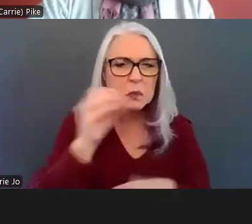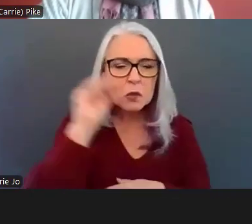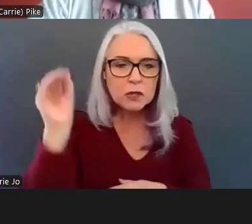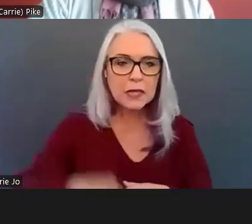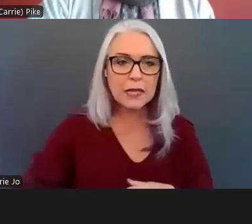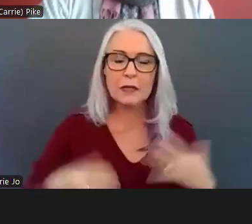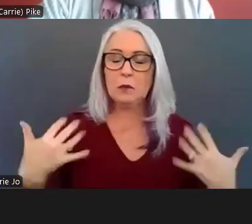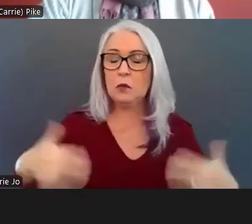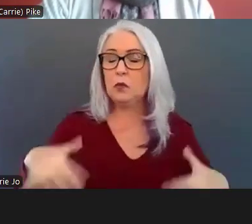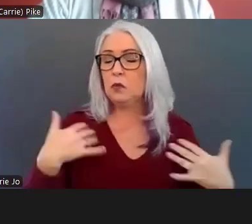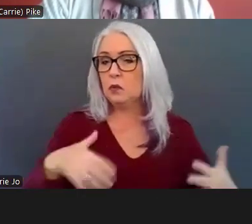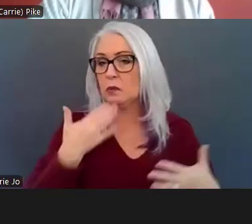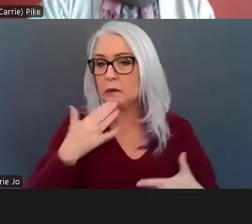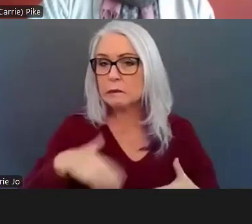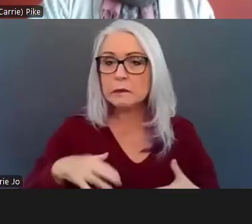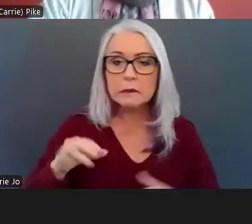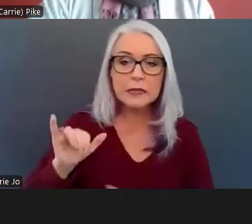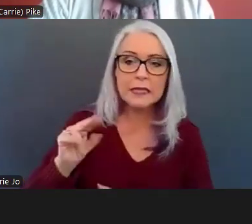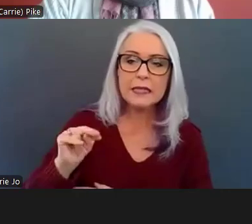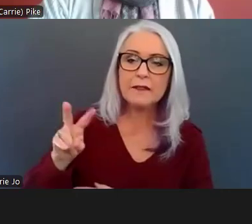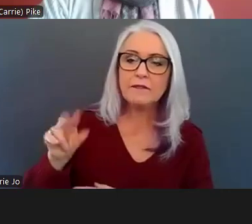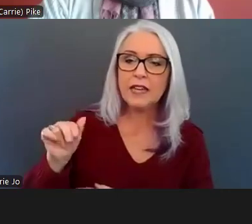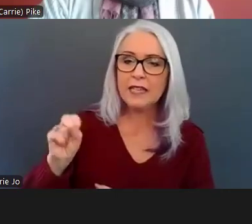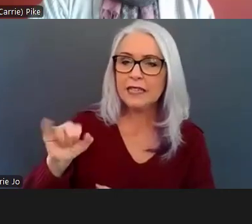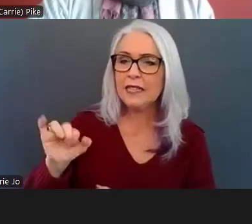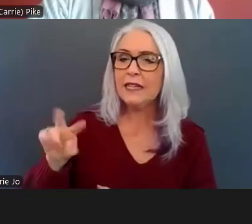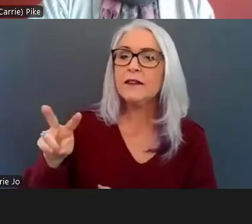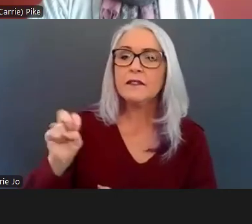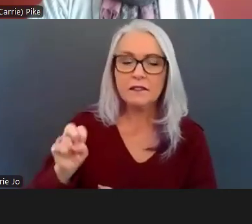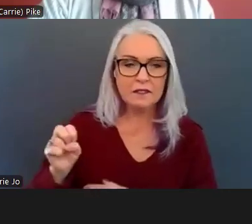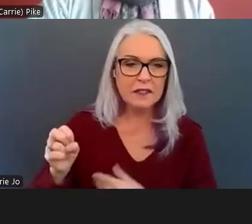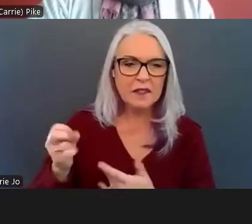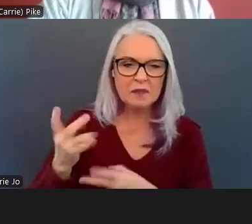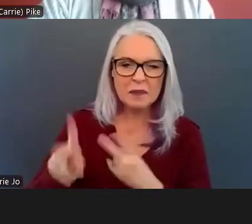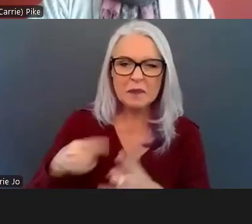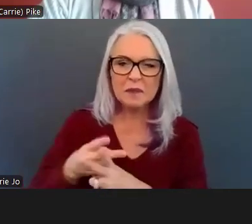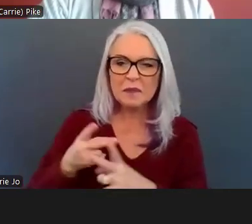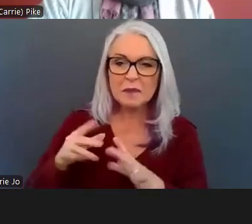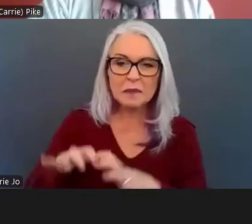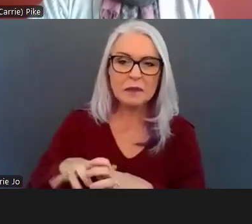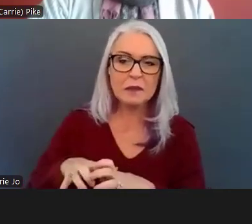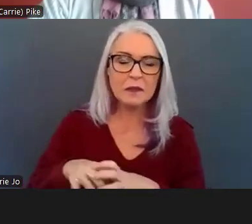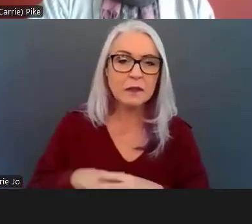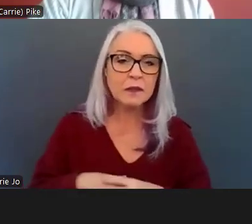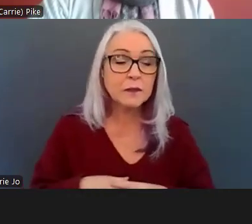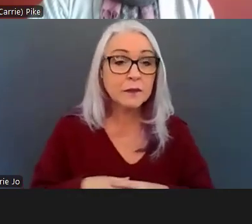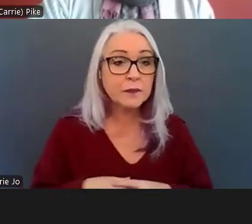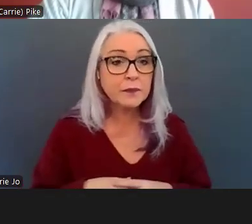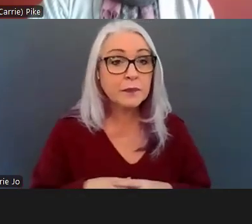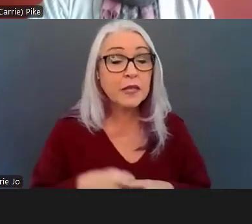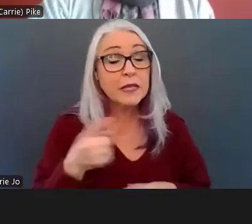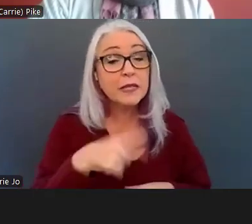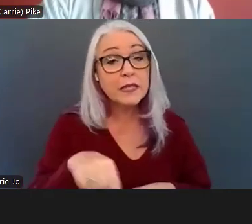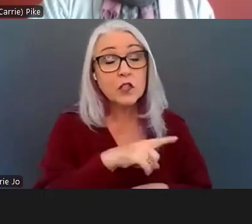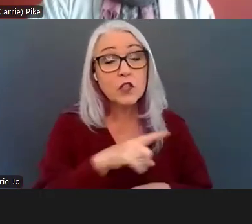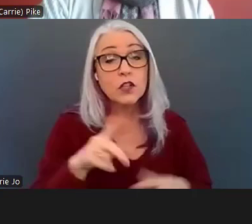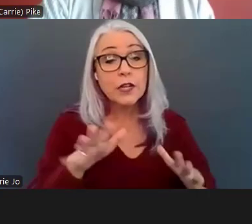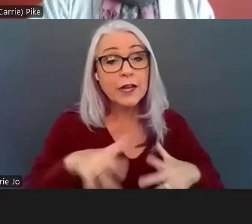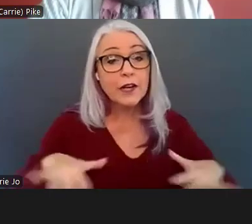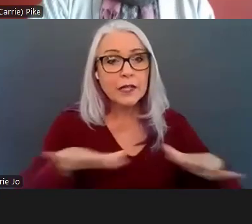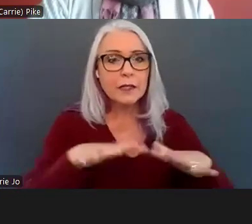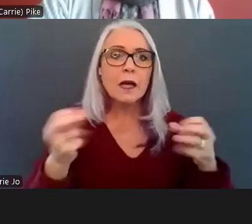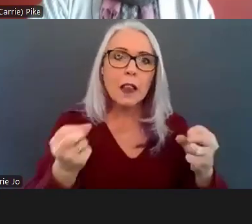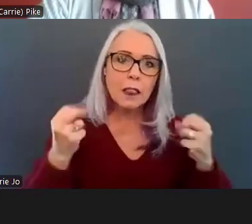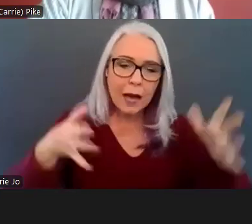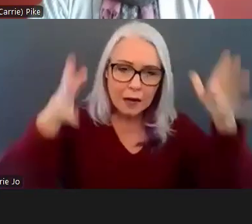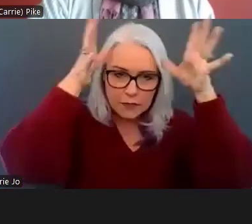invasive species. So it's just interesting to think about. And again, these are in areas there's a lot of deer, there's not